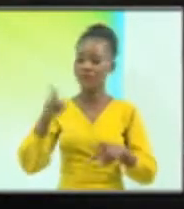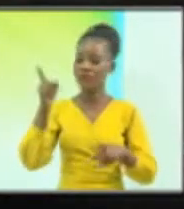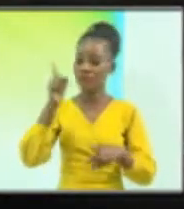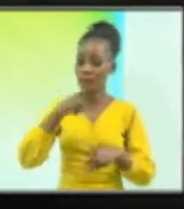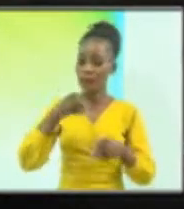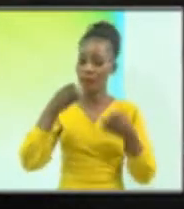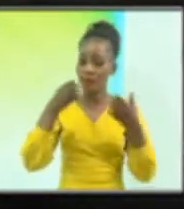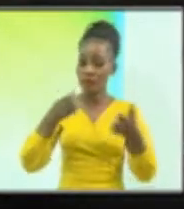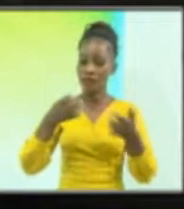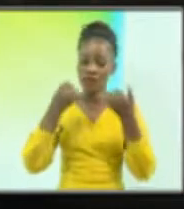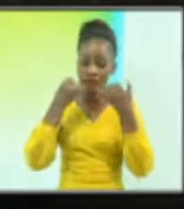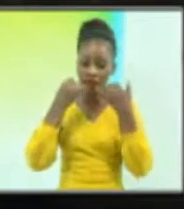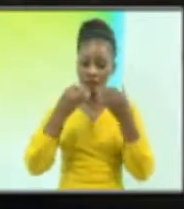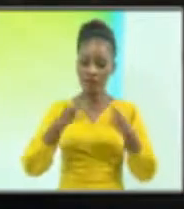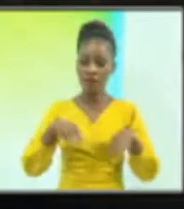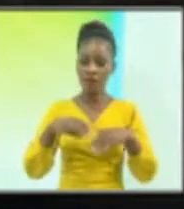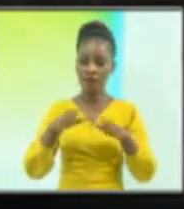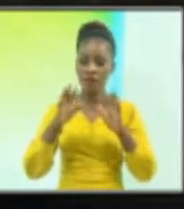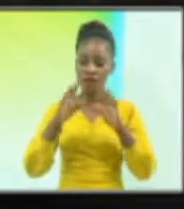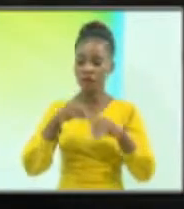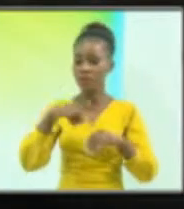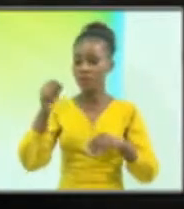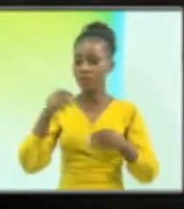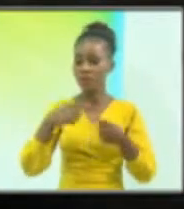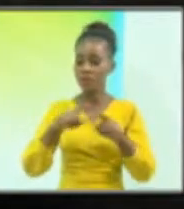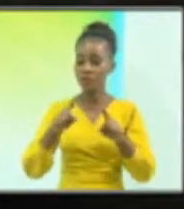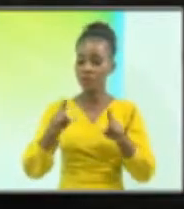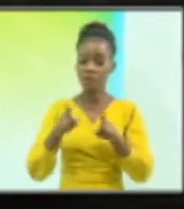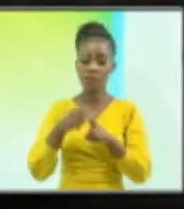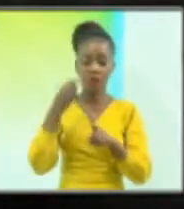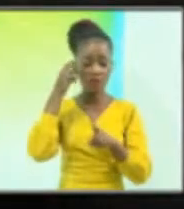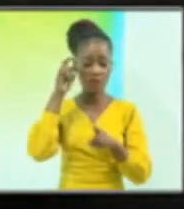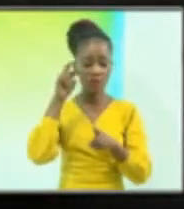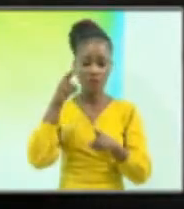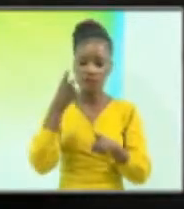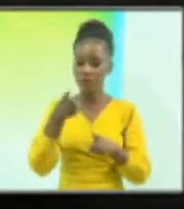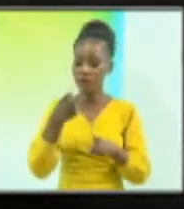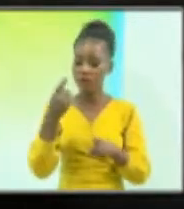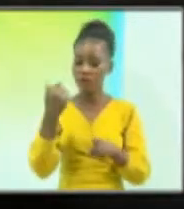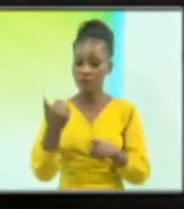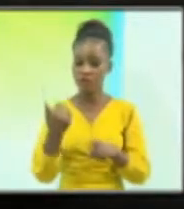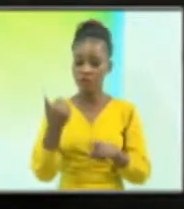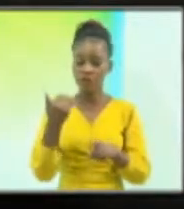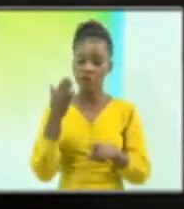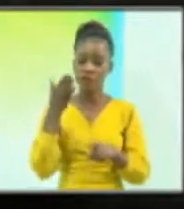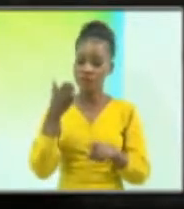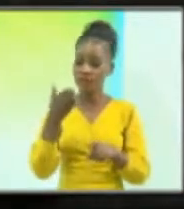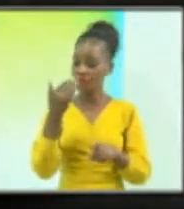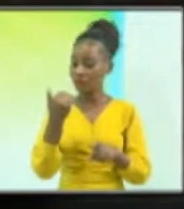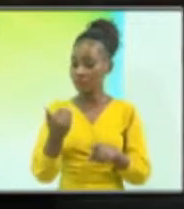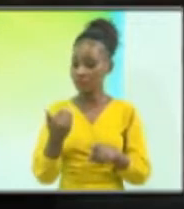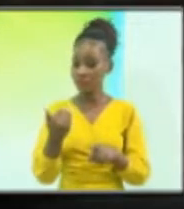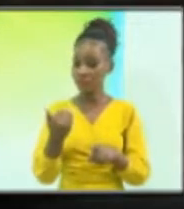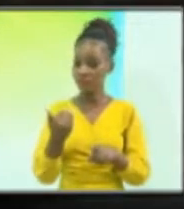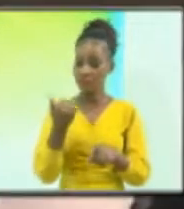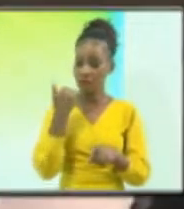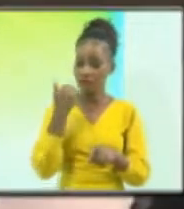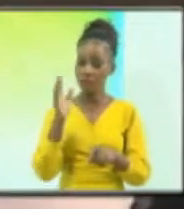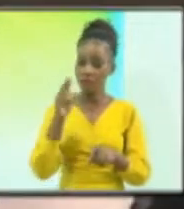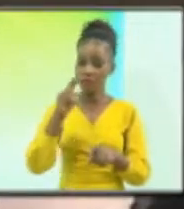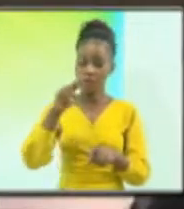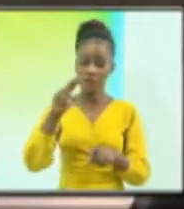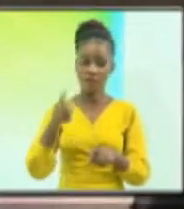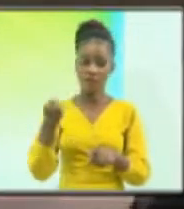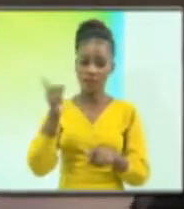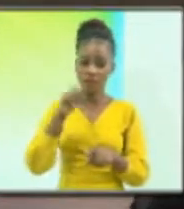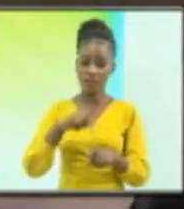here, they receive you, and you go away. But the people you see disorganized outside there are actually the people who do not come